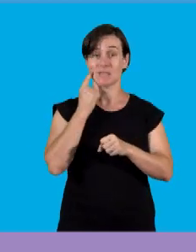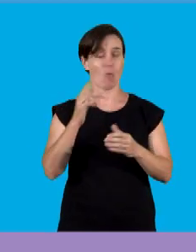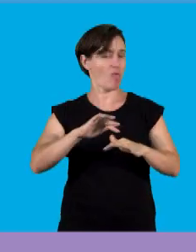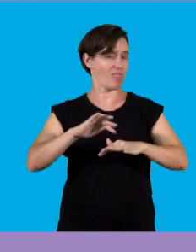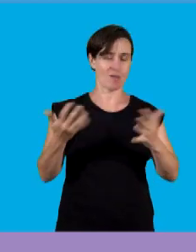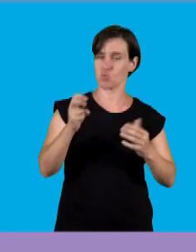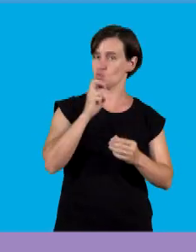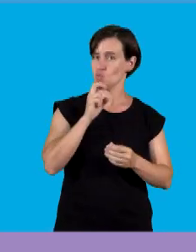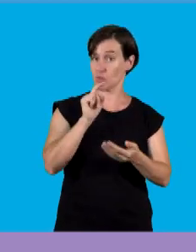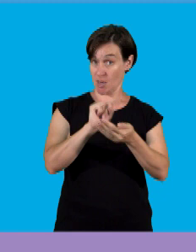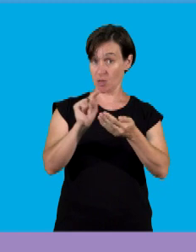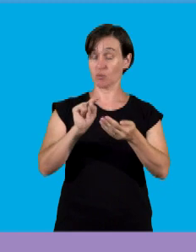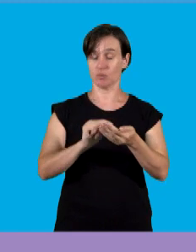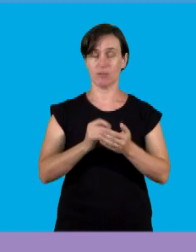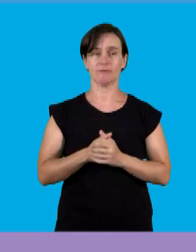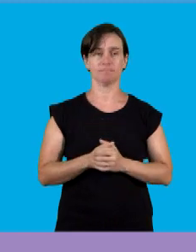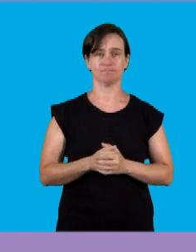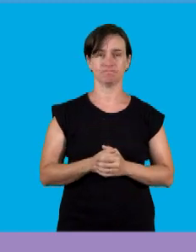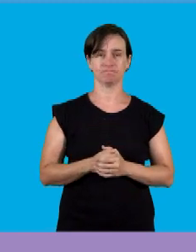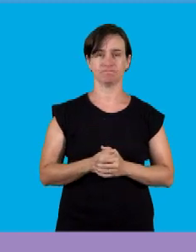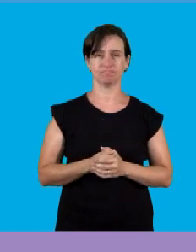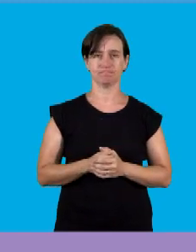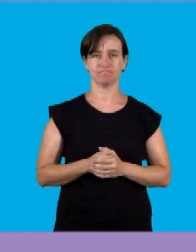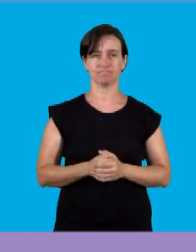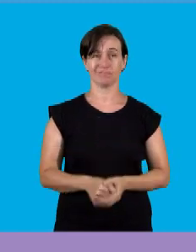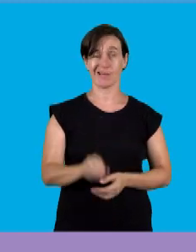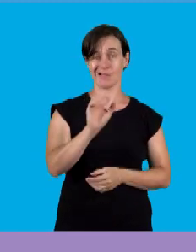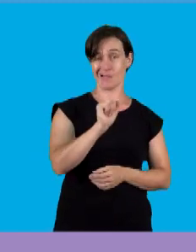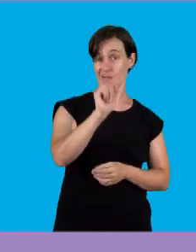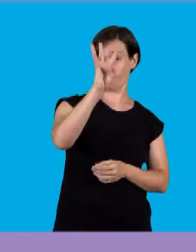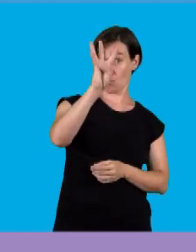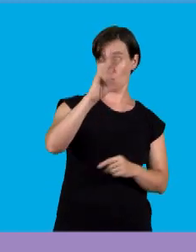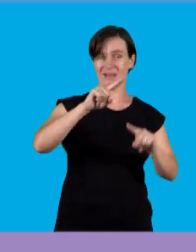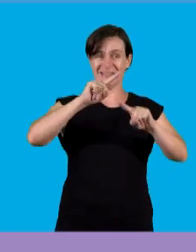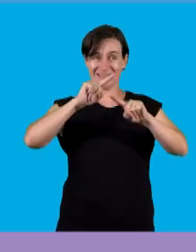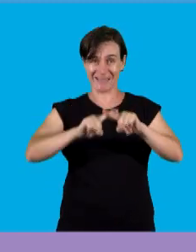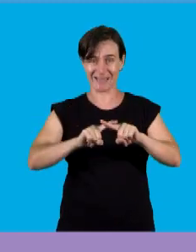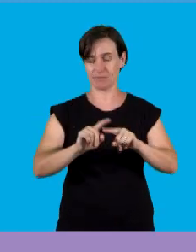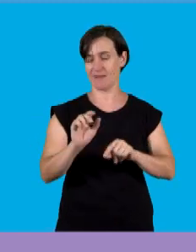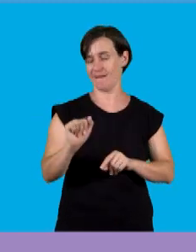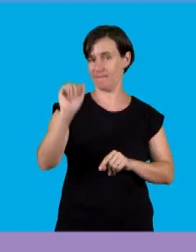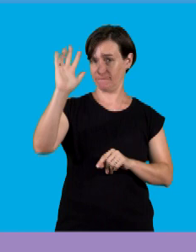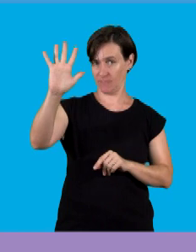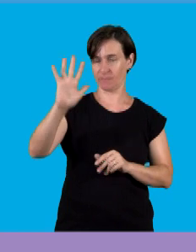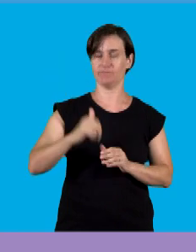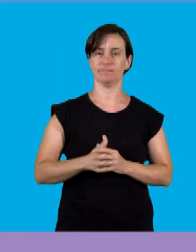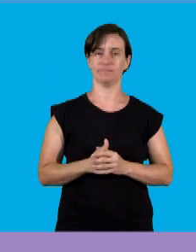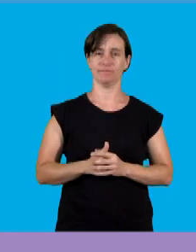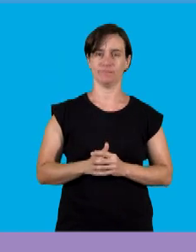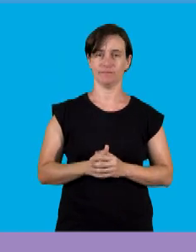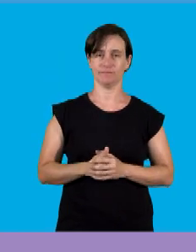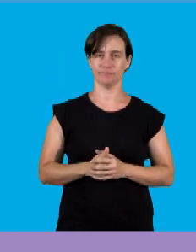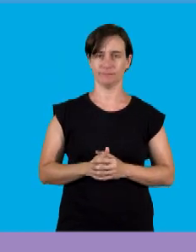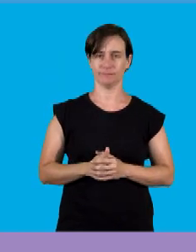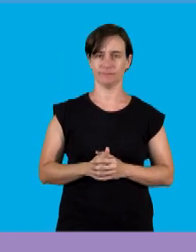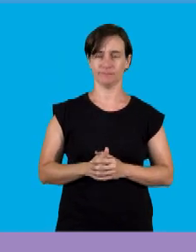of a calculator. Now we have a exponent 4 multiplied by a exponent